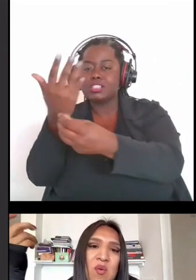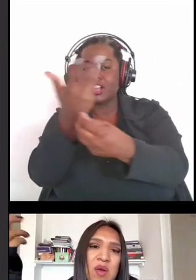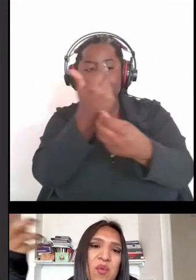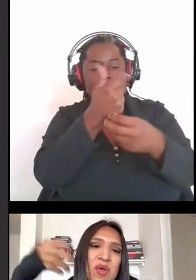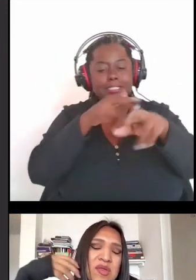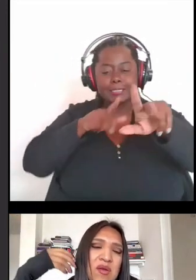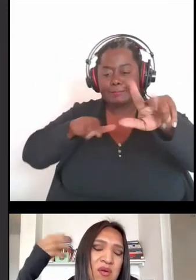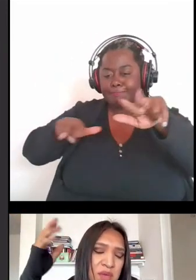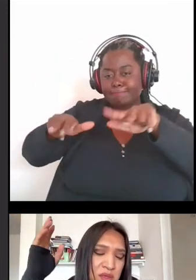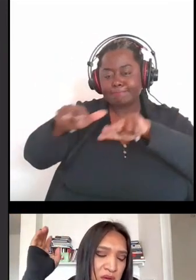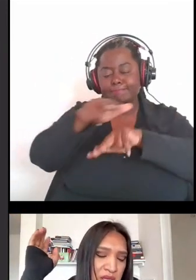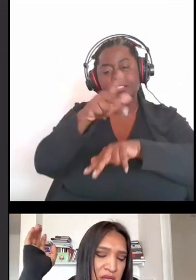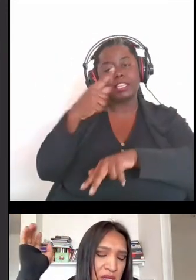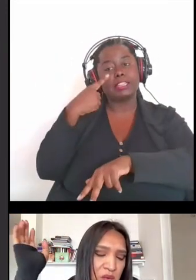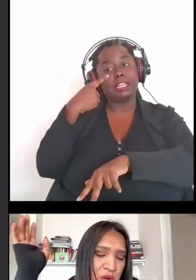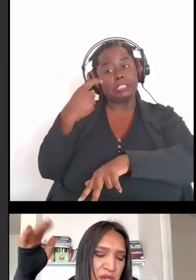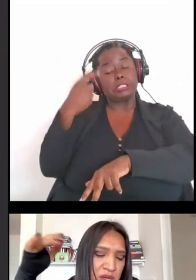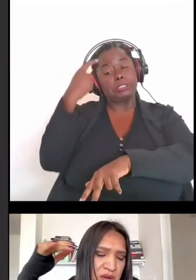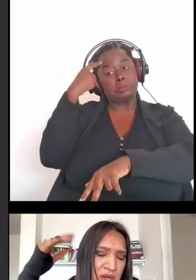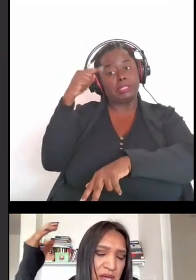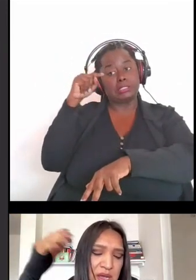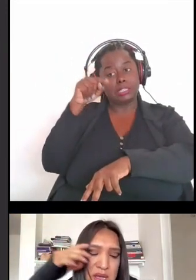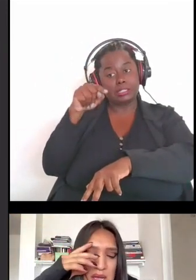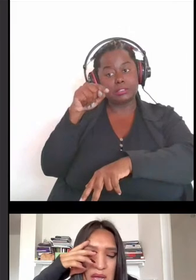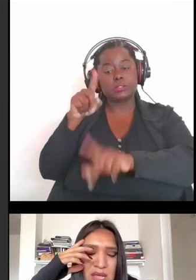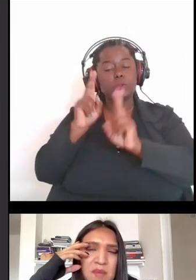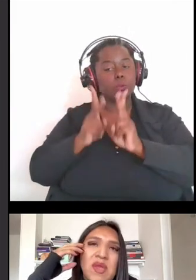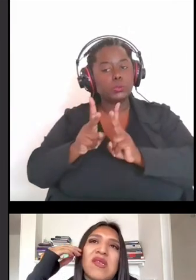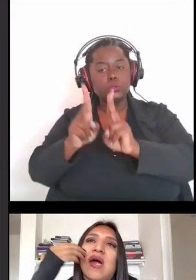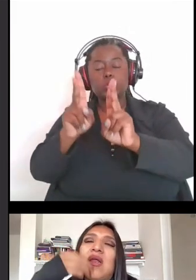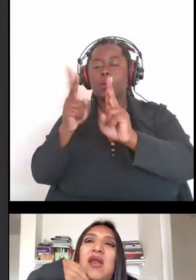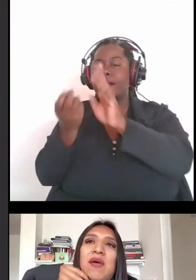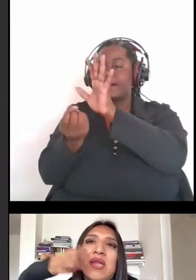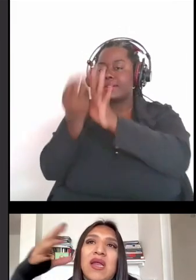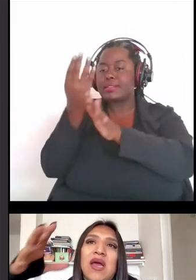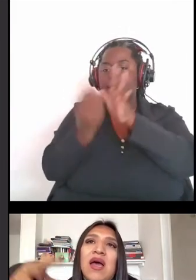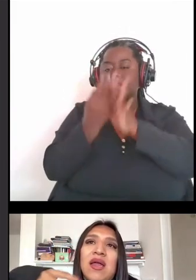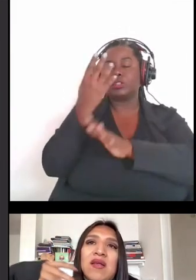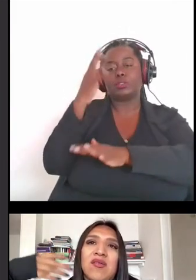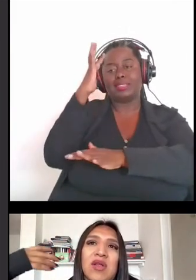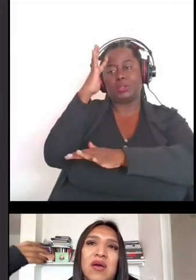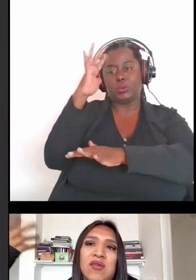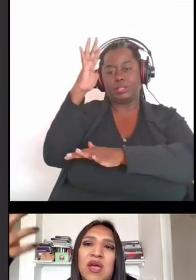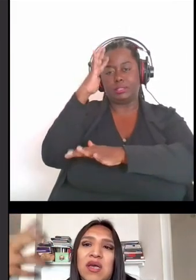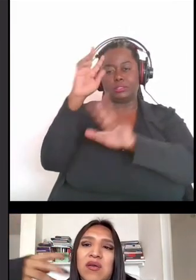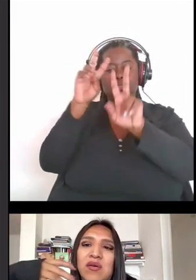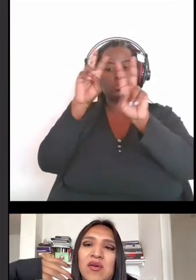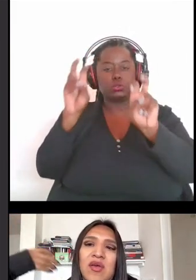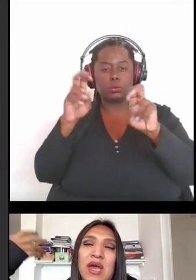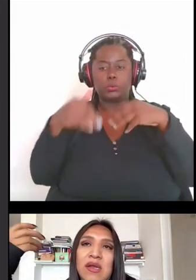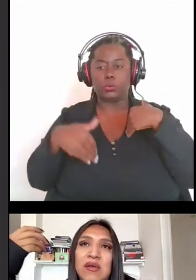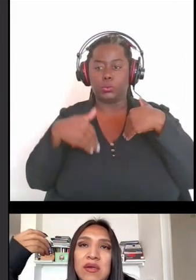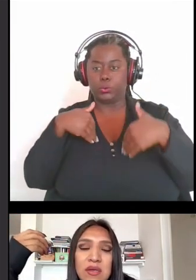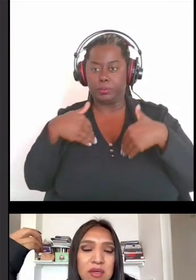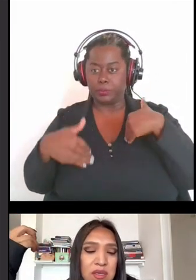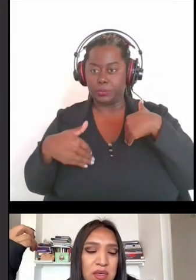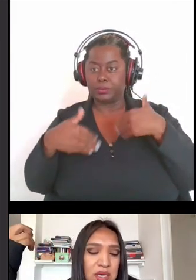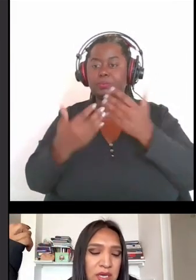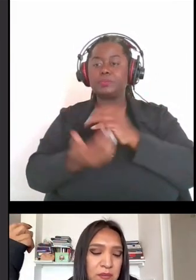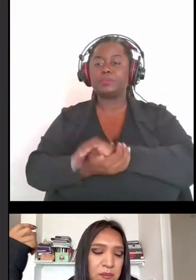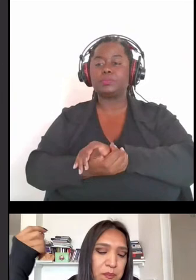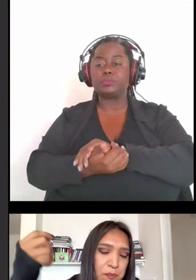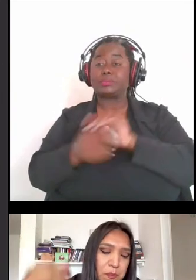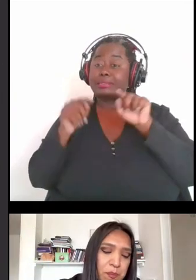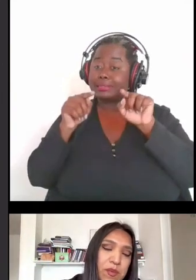performances it was interesting seeing the discipline of it and it was interesting creating some theories about